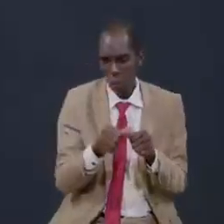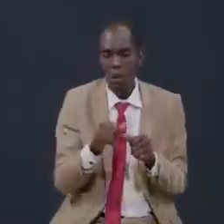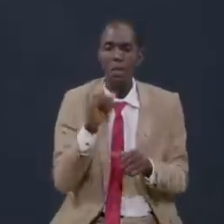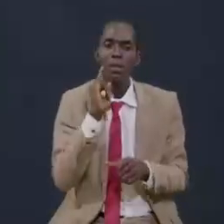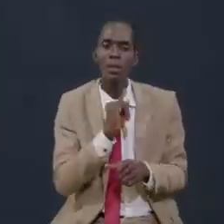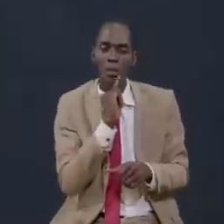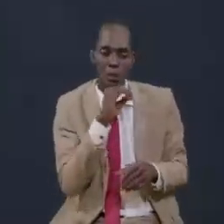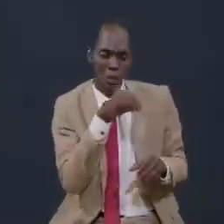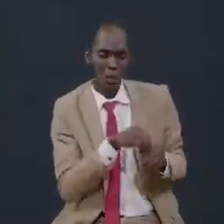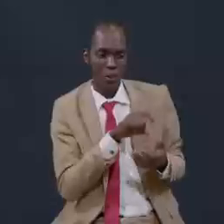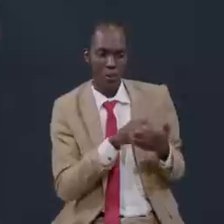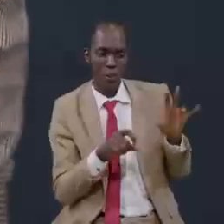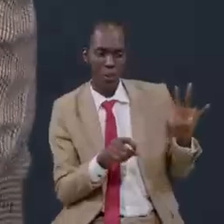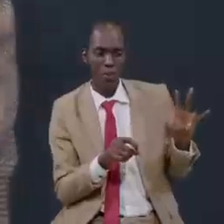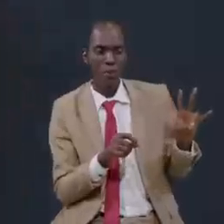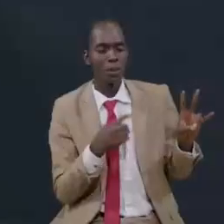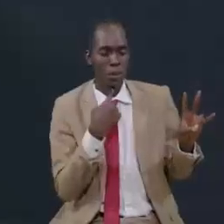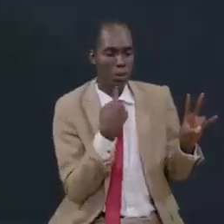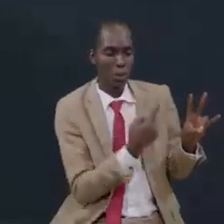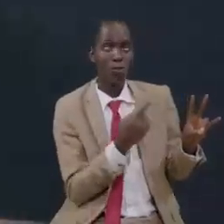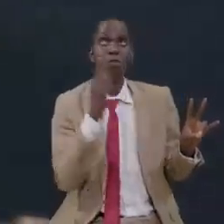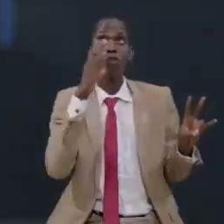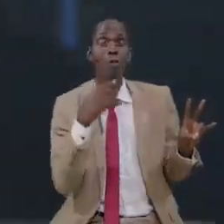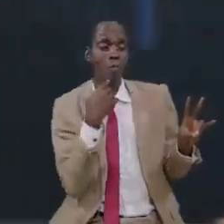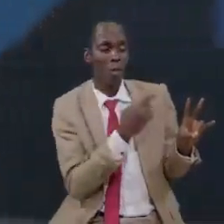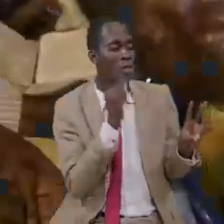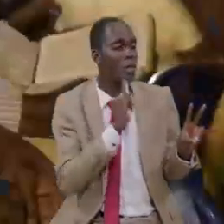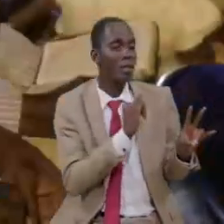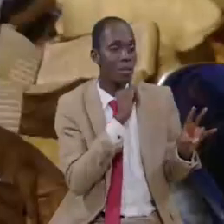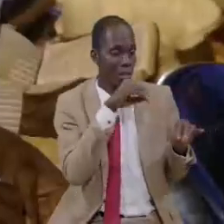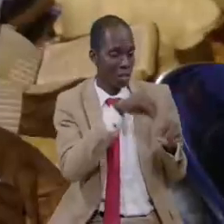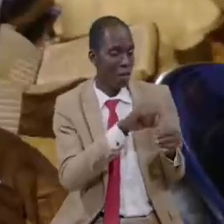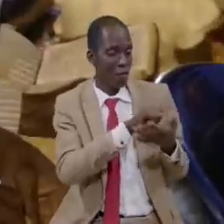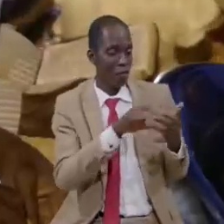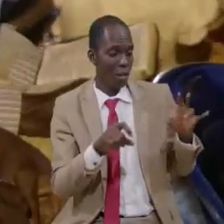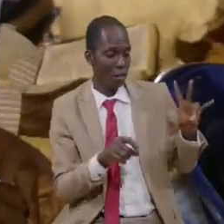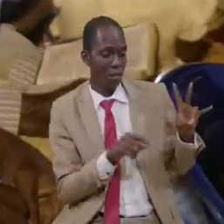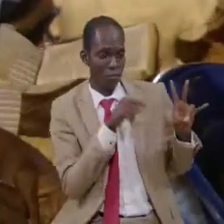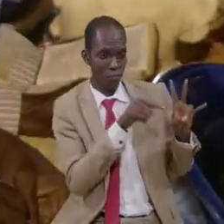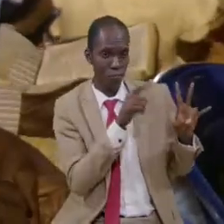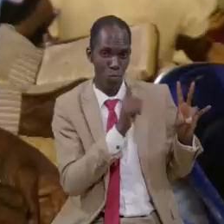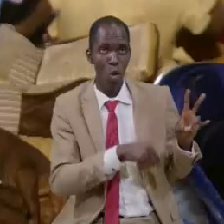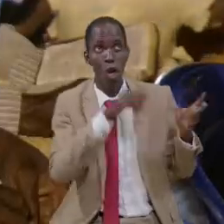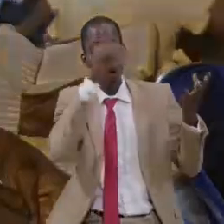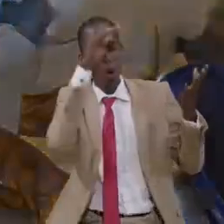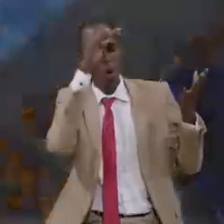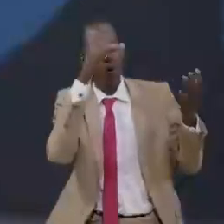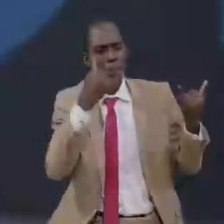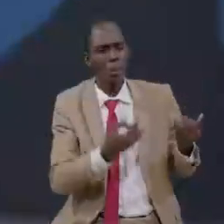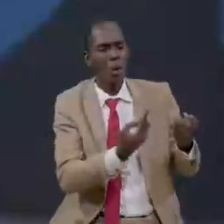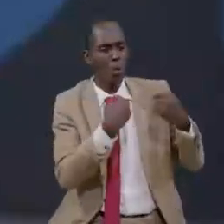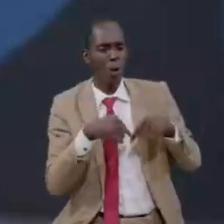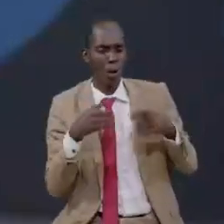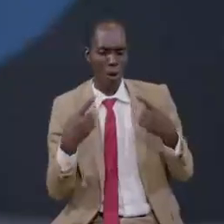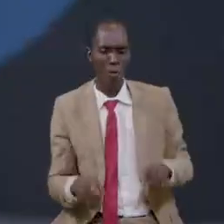hope in the Lord. And when you hope in verse 7, what comes in verse 8 is that